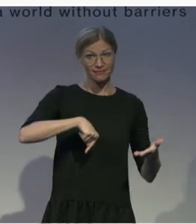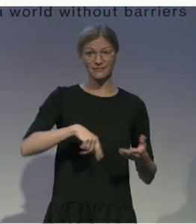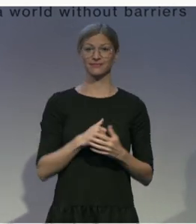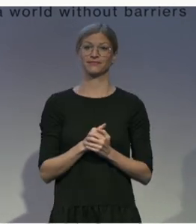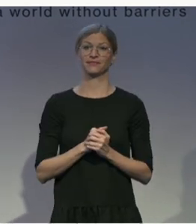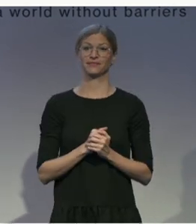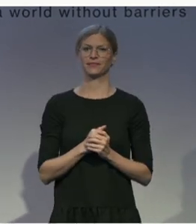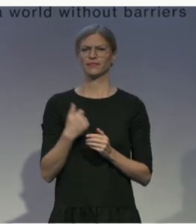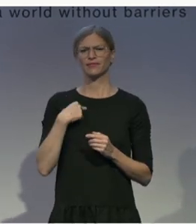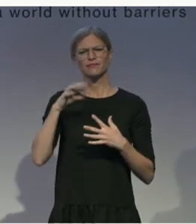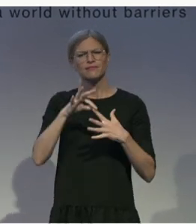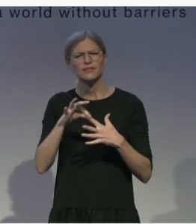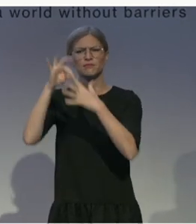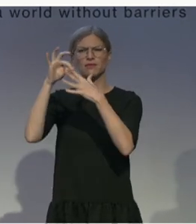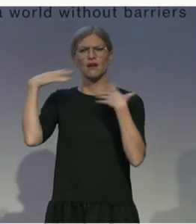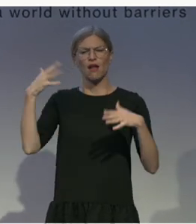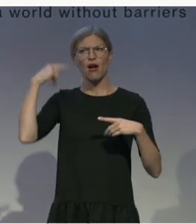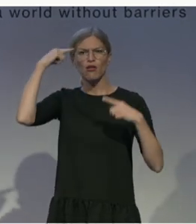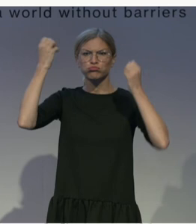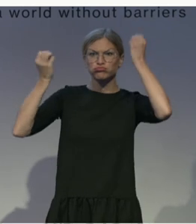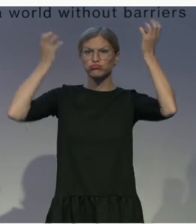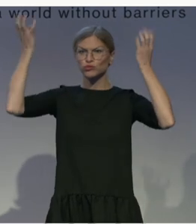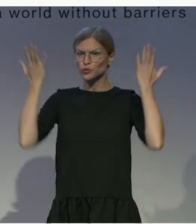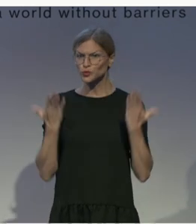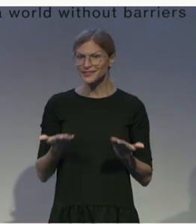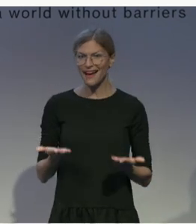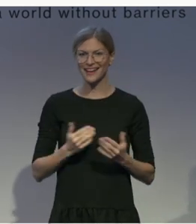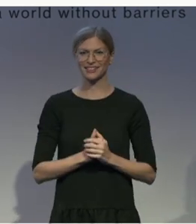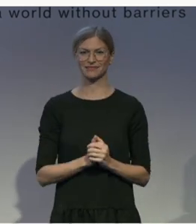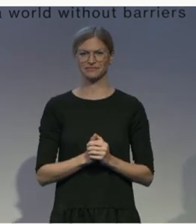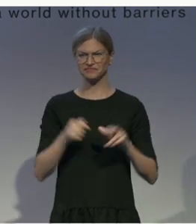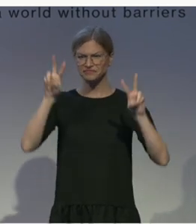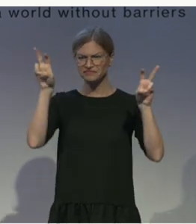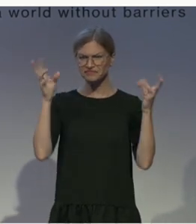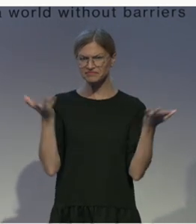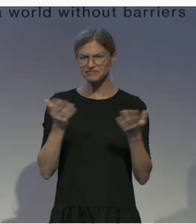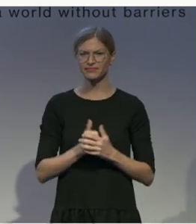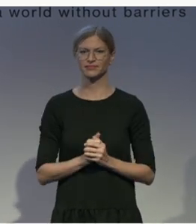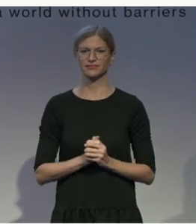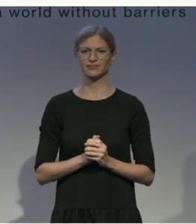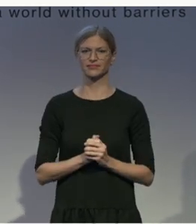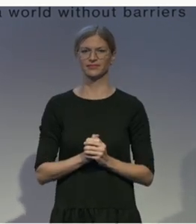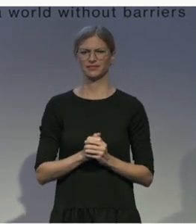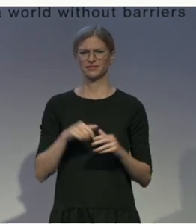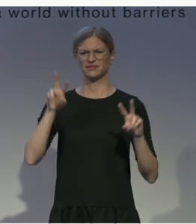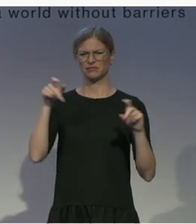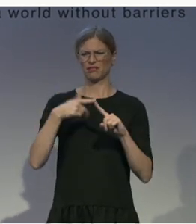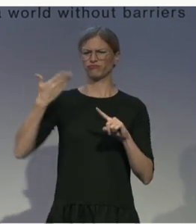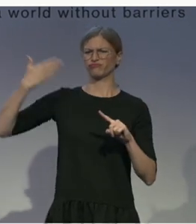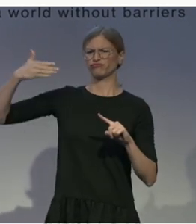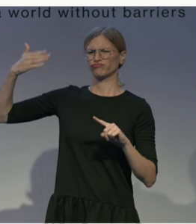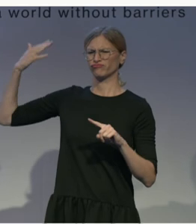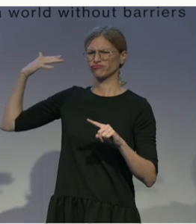for today's sessions was, I think, the topic discussed in the previous couch debate, which I think it's